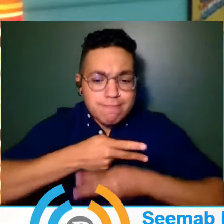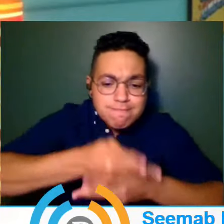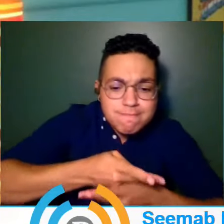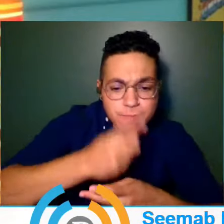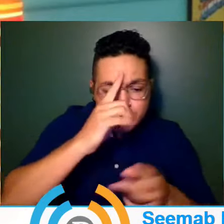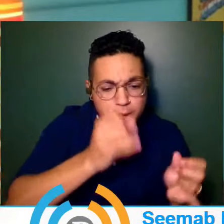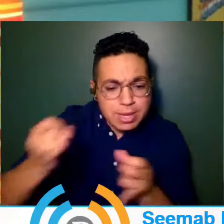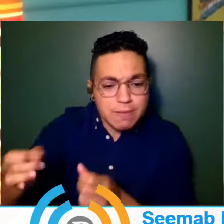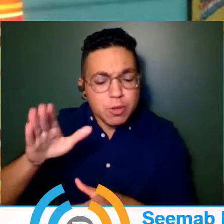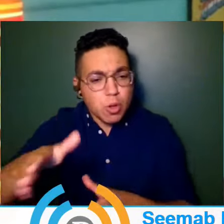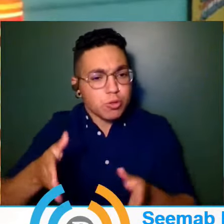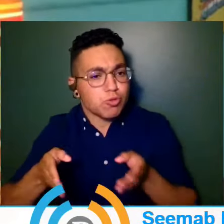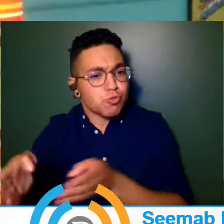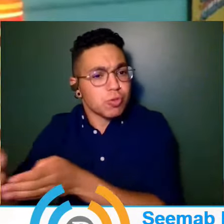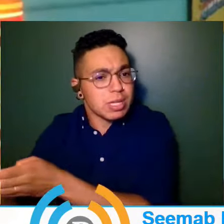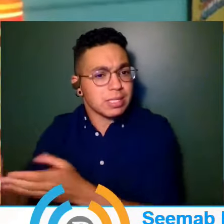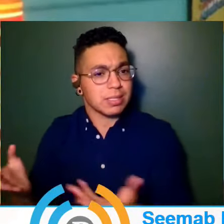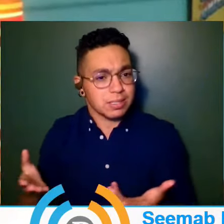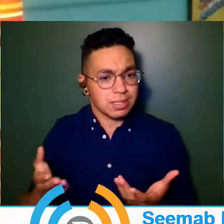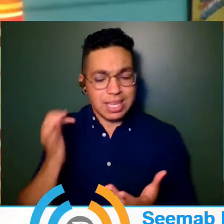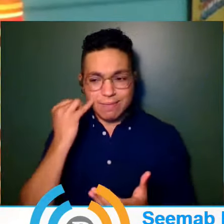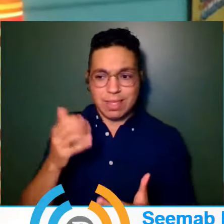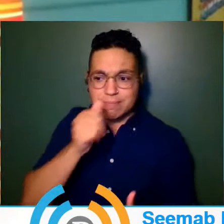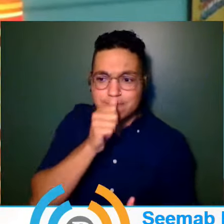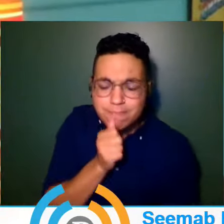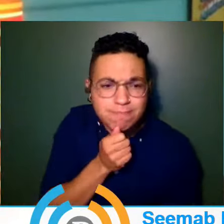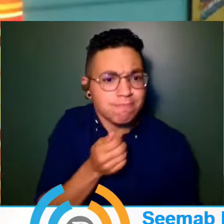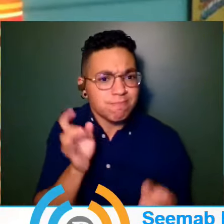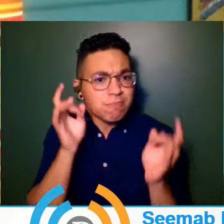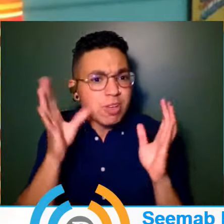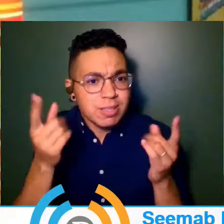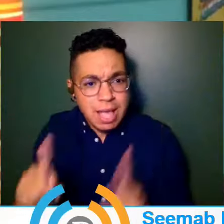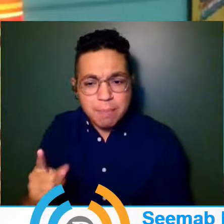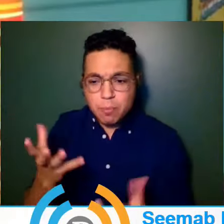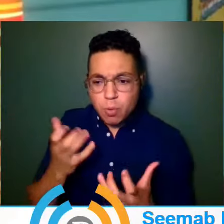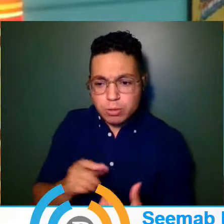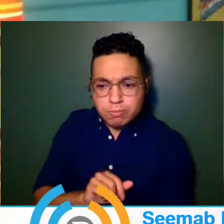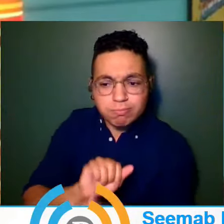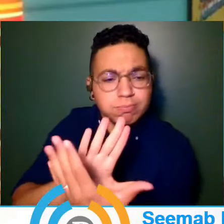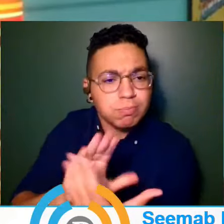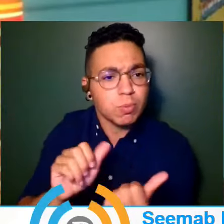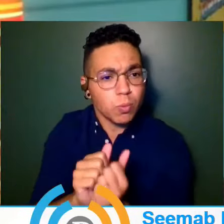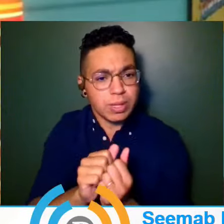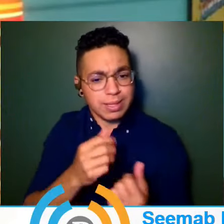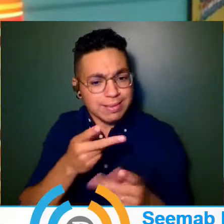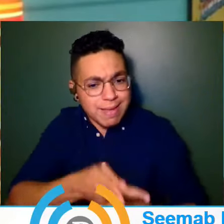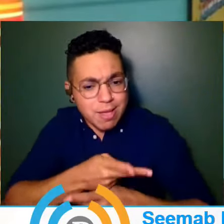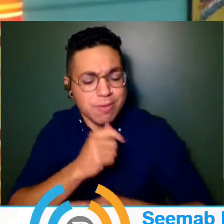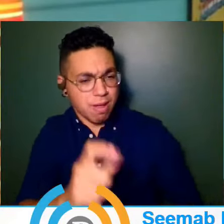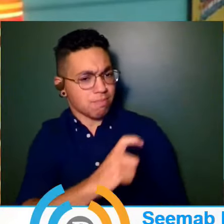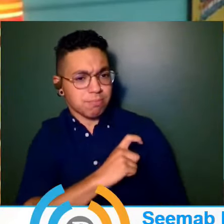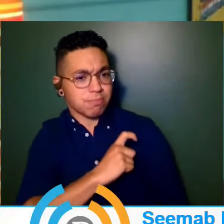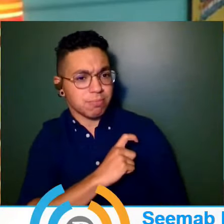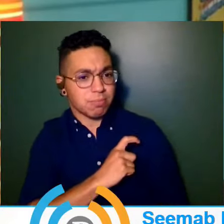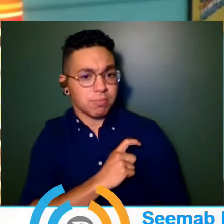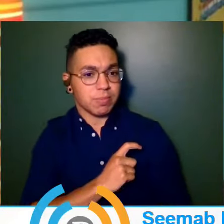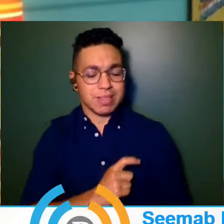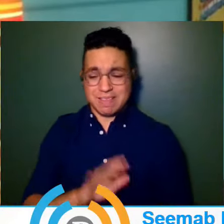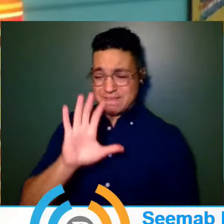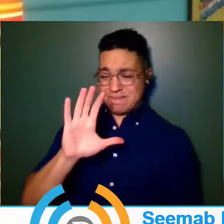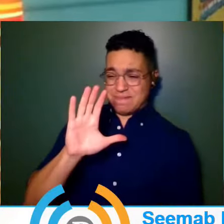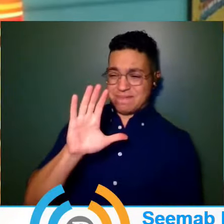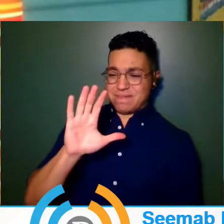individuals on the street suffering in a crisis. You want to be able to expand that system beyond just 5 million. That's paltry. It went